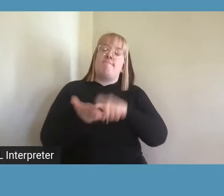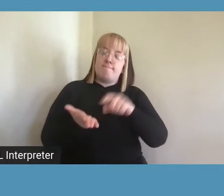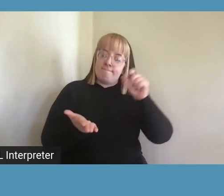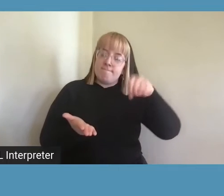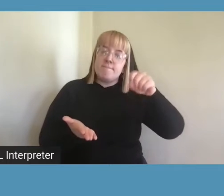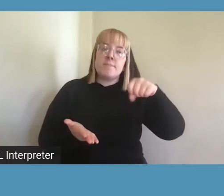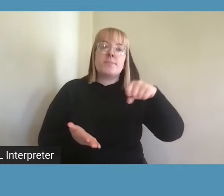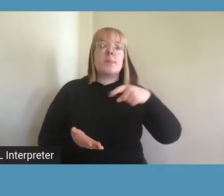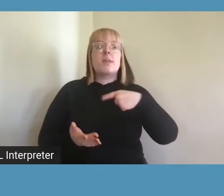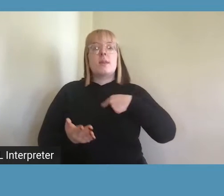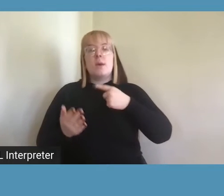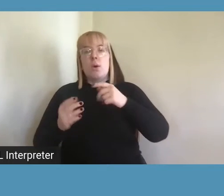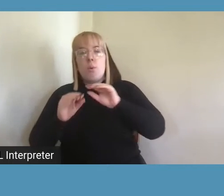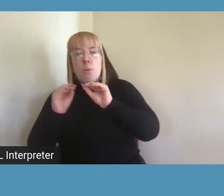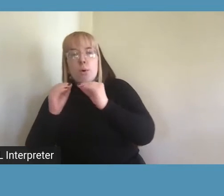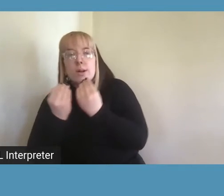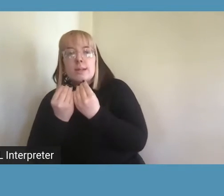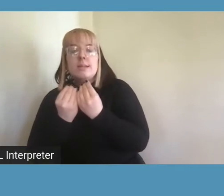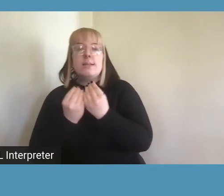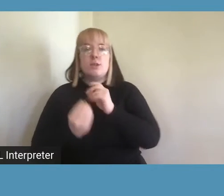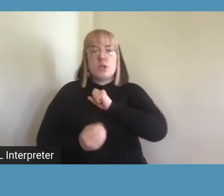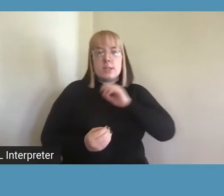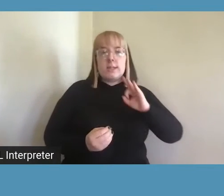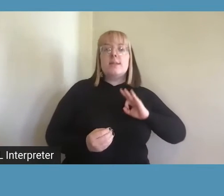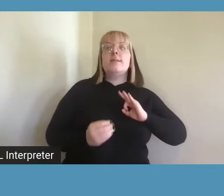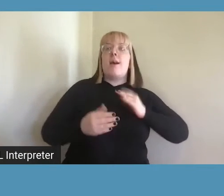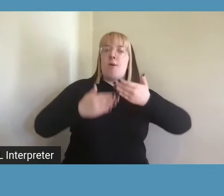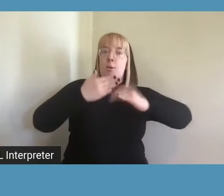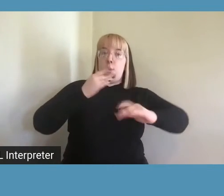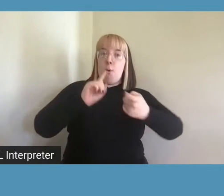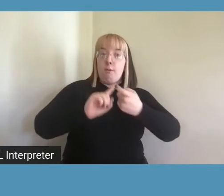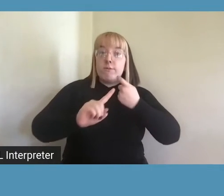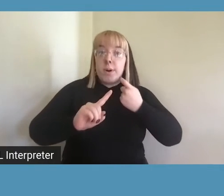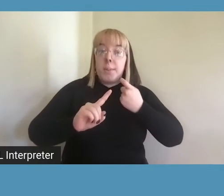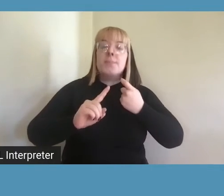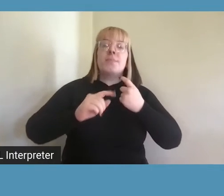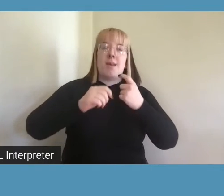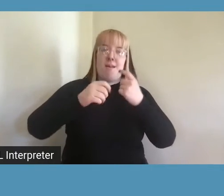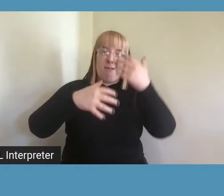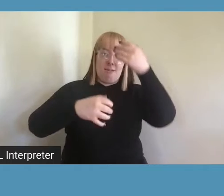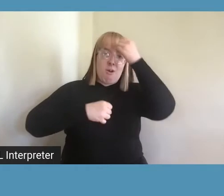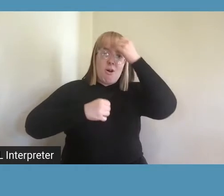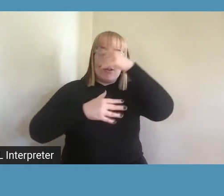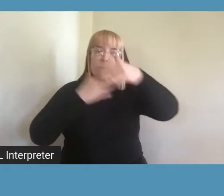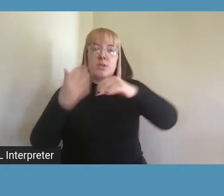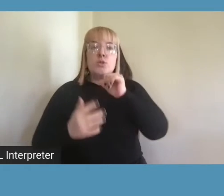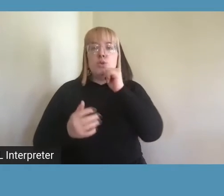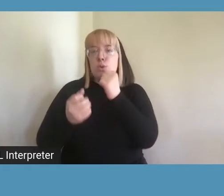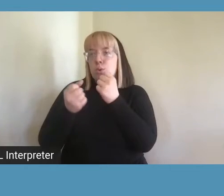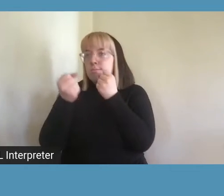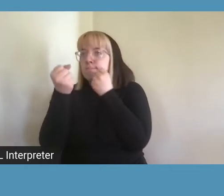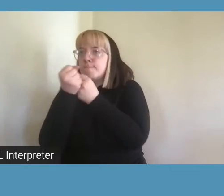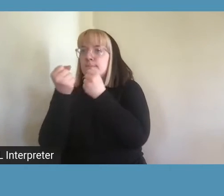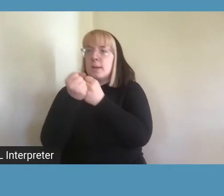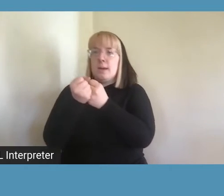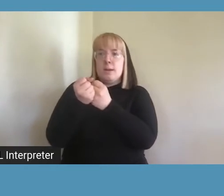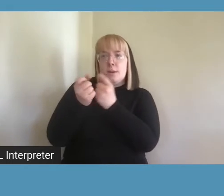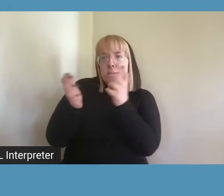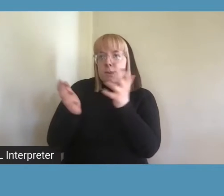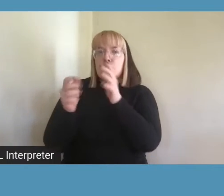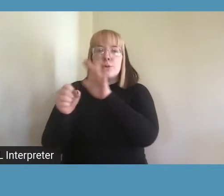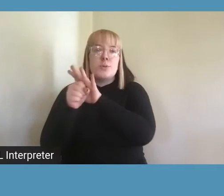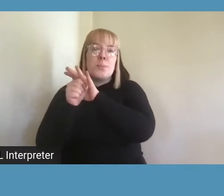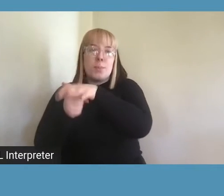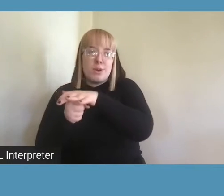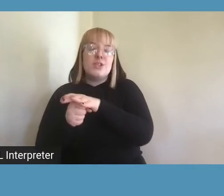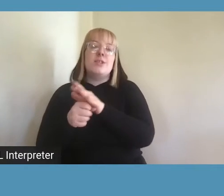organizations and those of our members were founded within a colonizing society that perpetuated the exclusions and erasures of many Native peoples